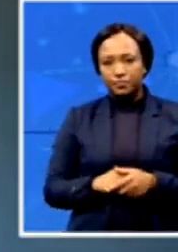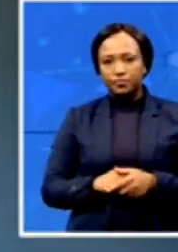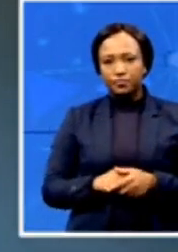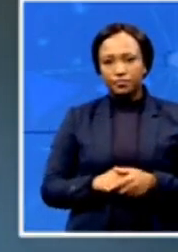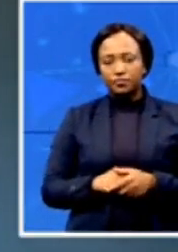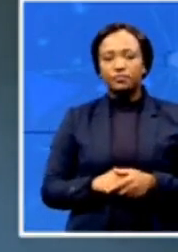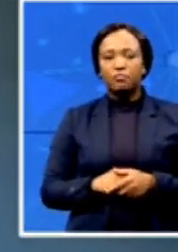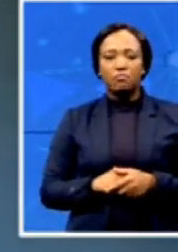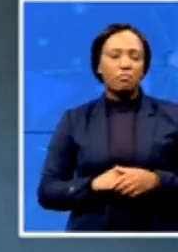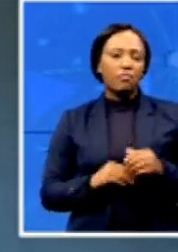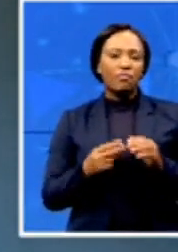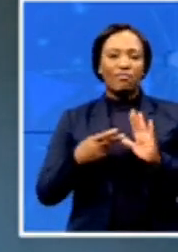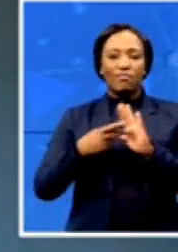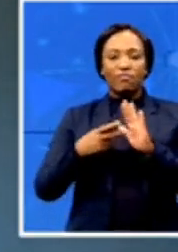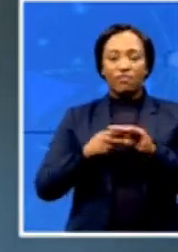clothes. You know, we need